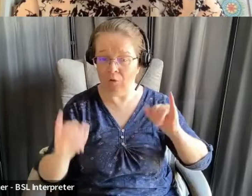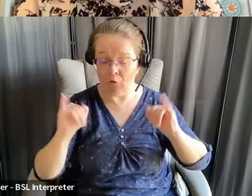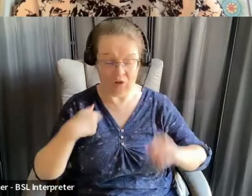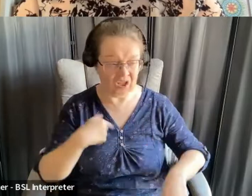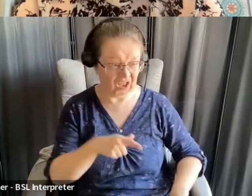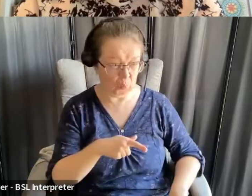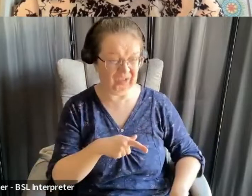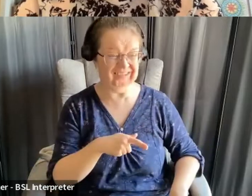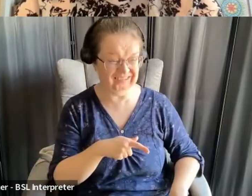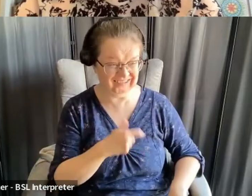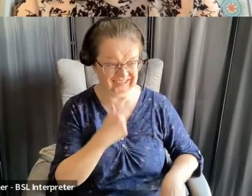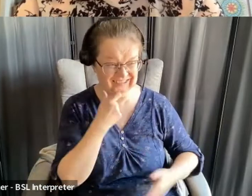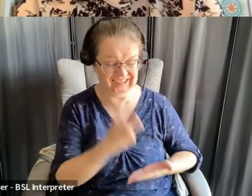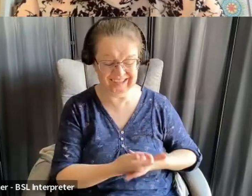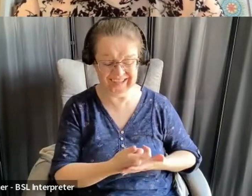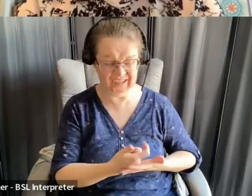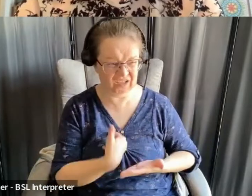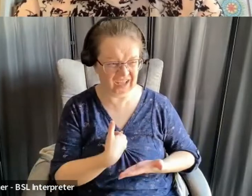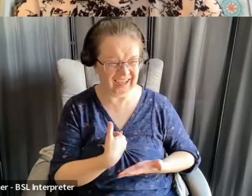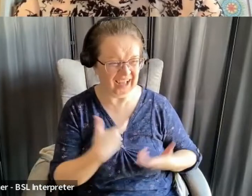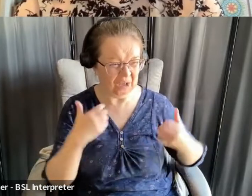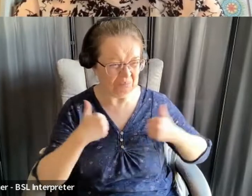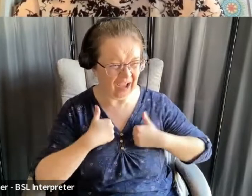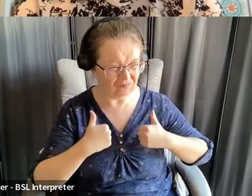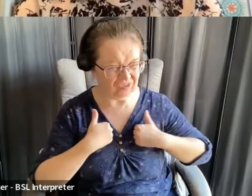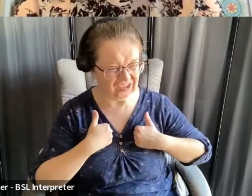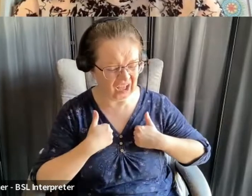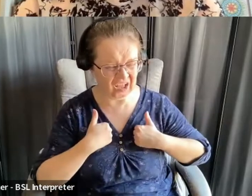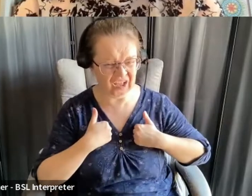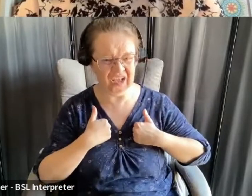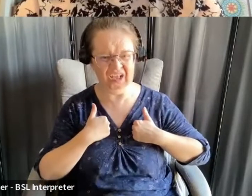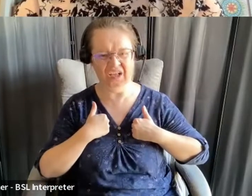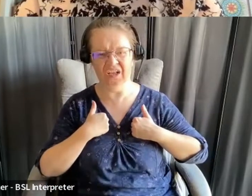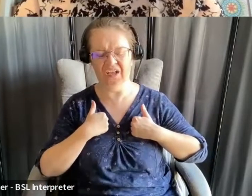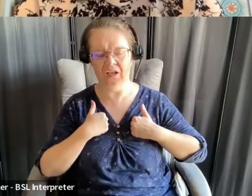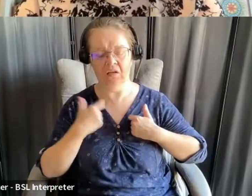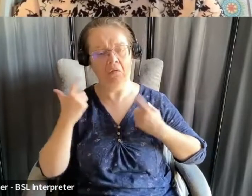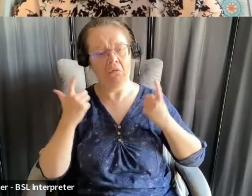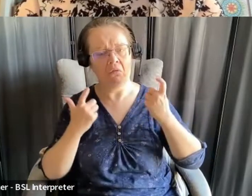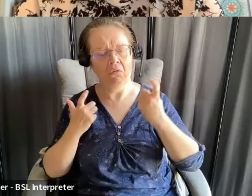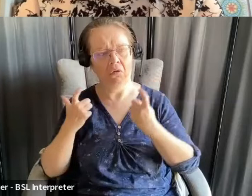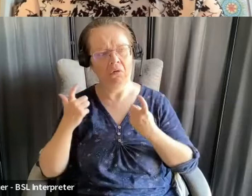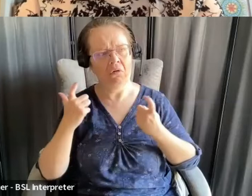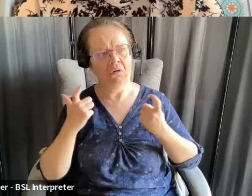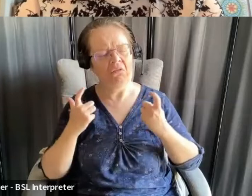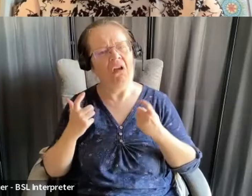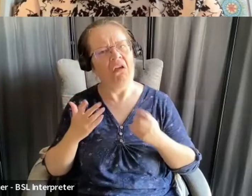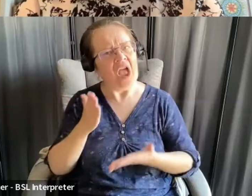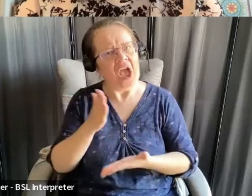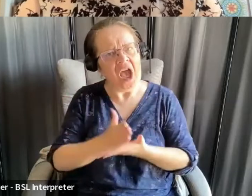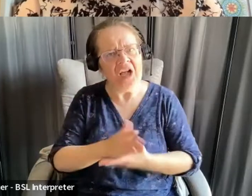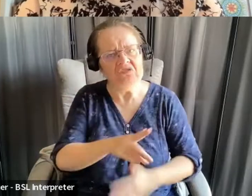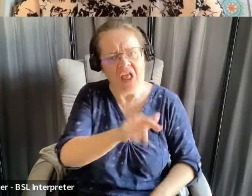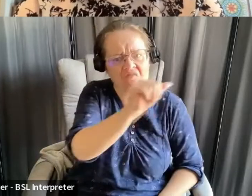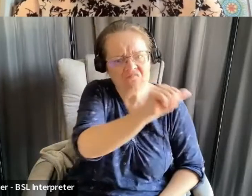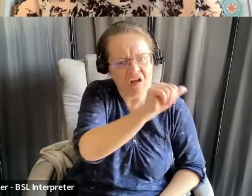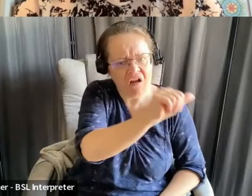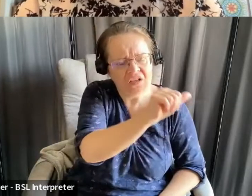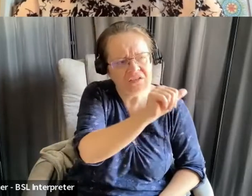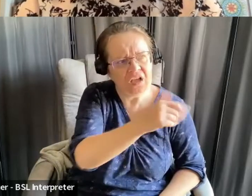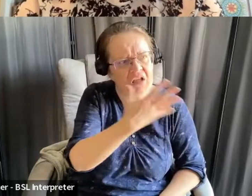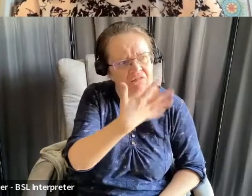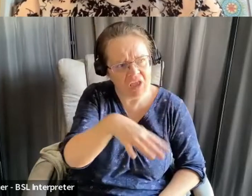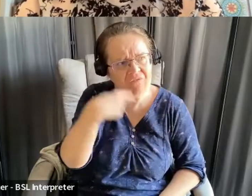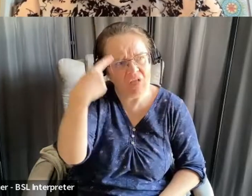absurd. But I thought about it a long while and thought it starts to make a lot of sense. I